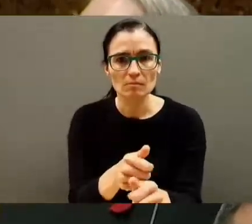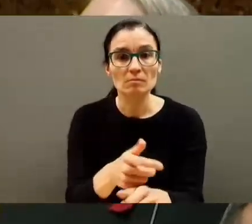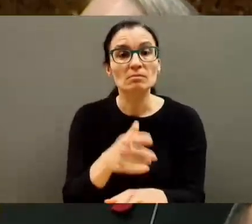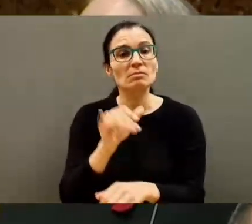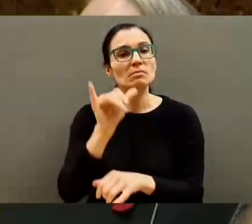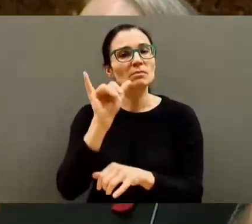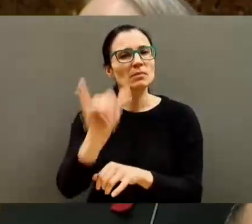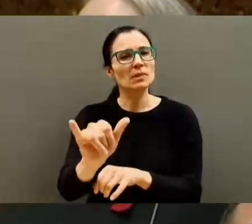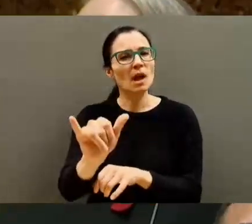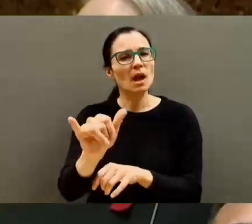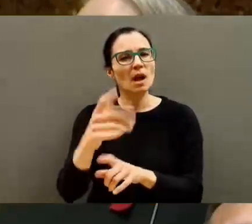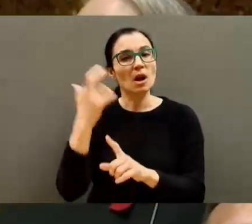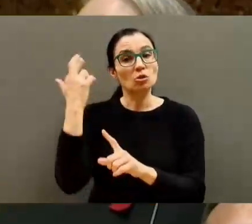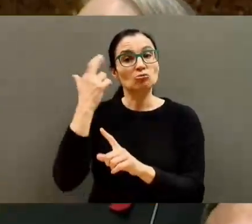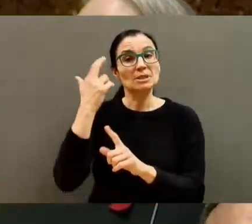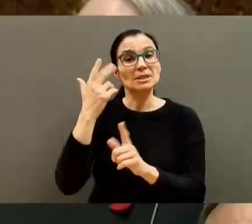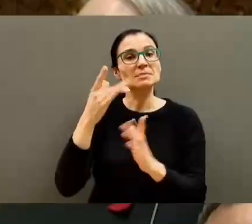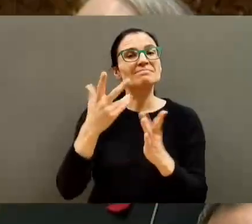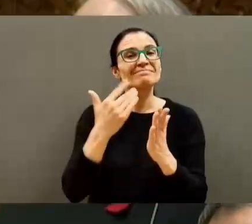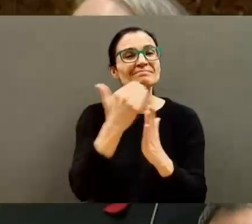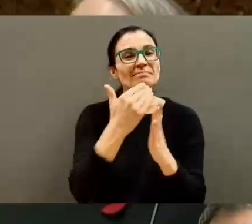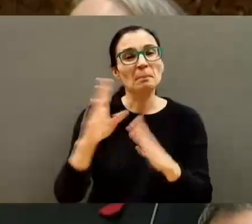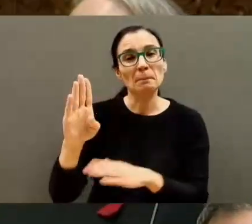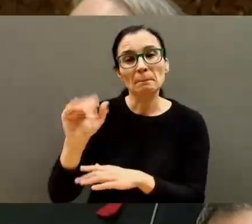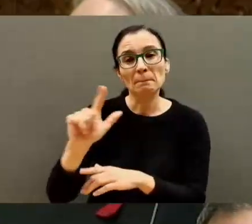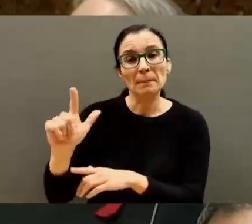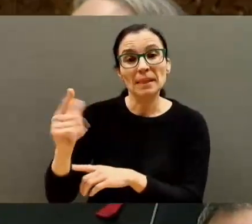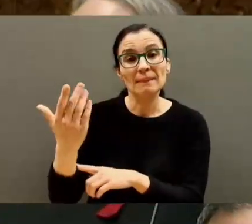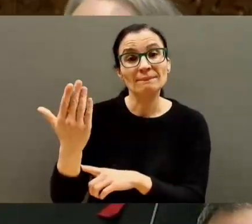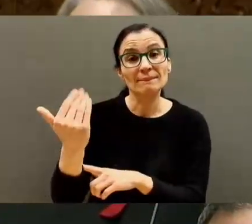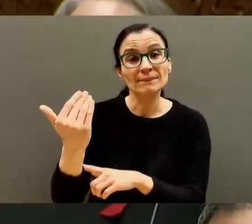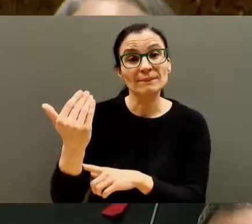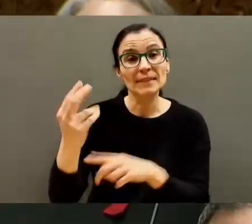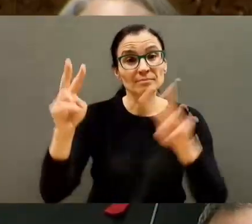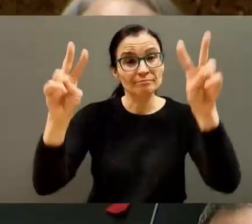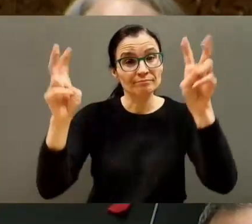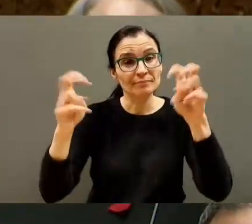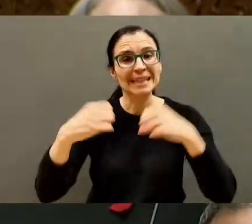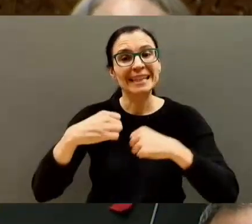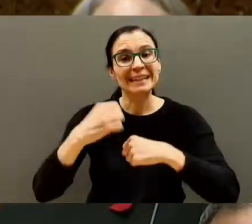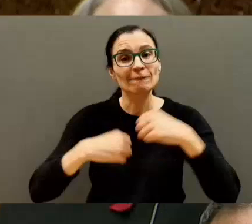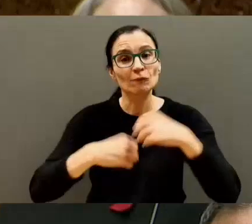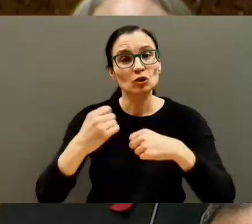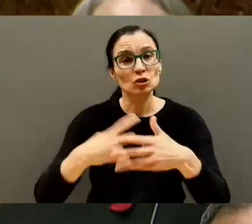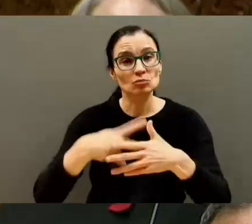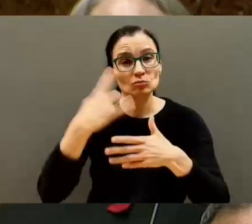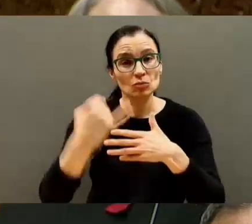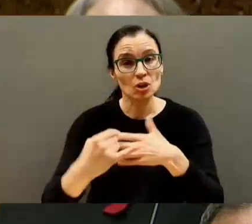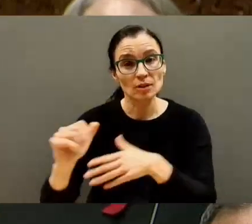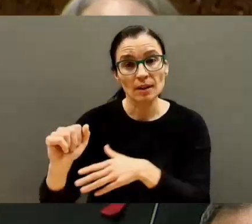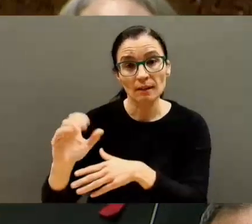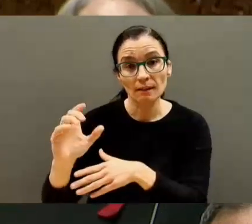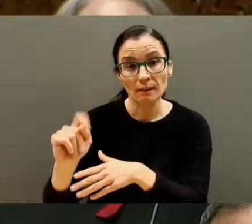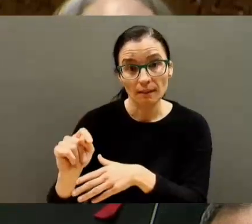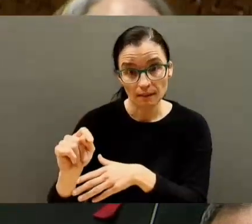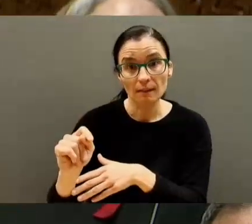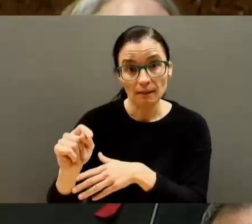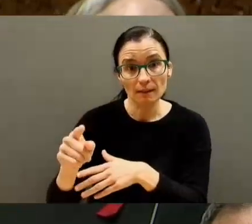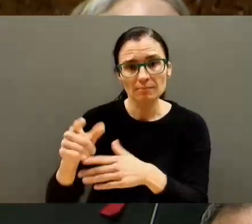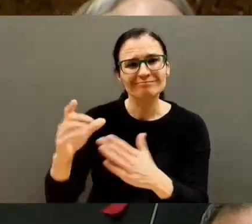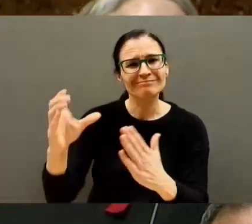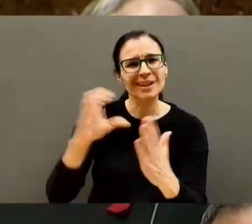Infrastructure Project Act, we expressly state under Section 20 that our obligations under DRIPA cannot be affected by any